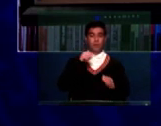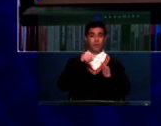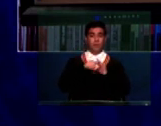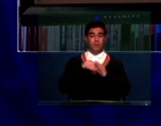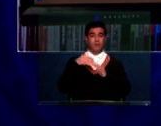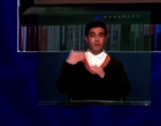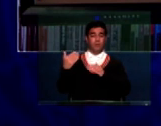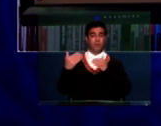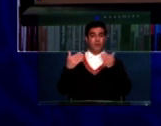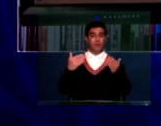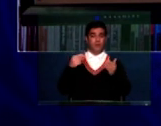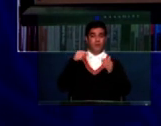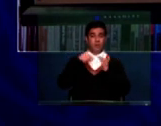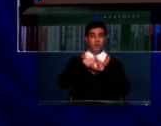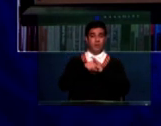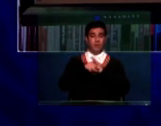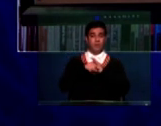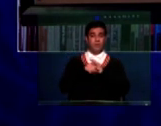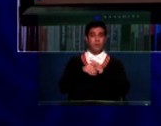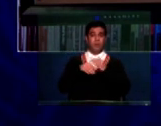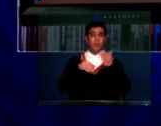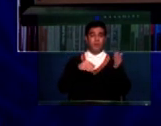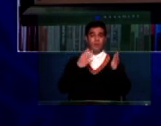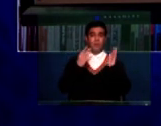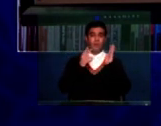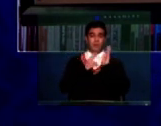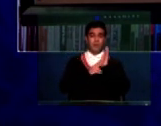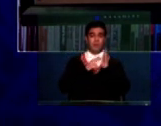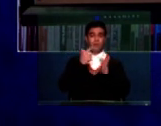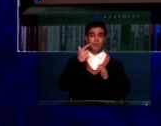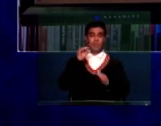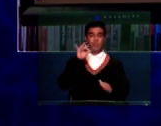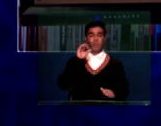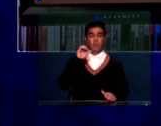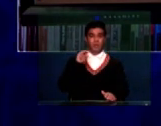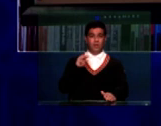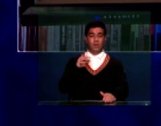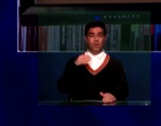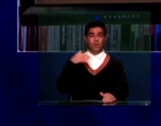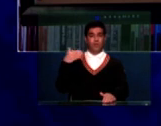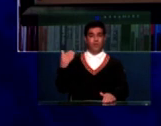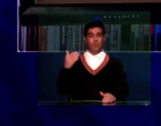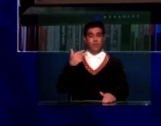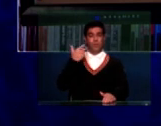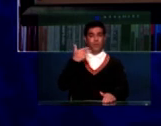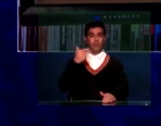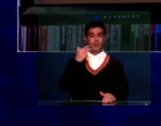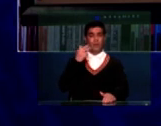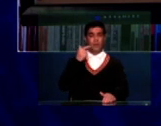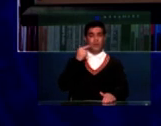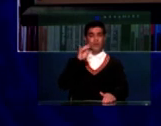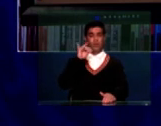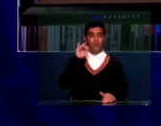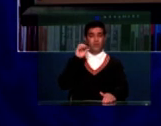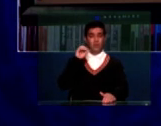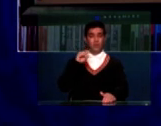o'ng tomonidagi reaksiyadan chap tomonda 48 ta gidroksid iyoni, reaksiyadan o'ng tomonda esa 30 ta gidroksid